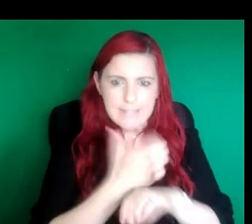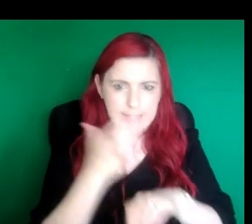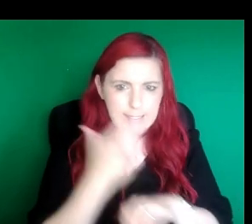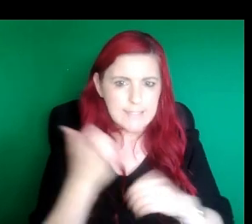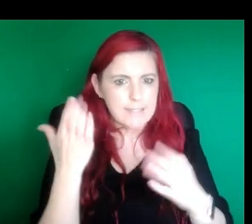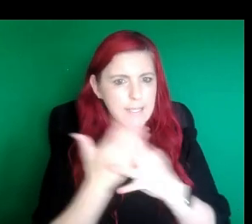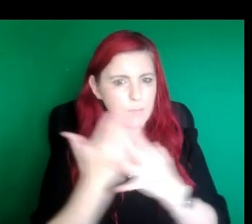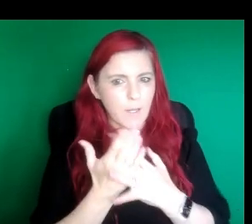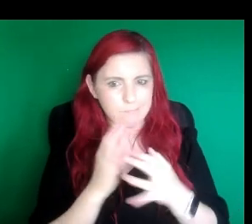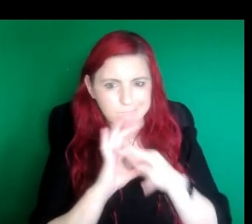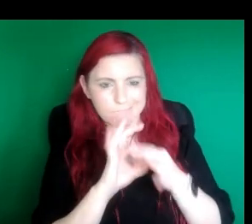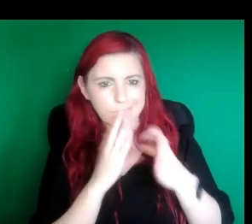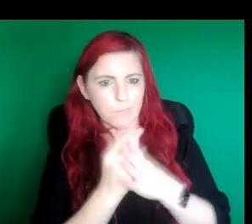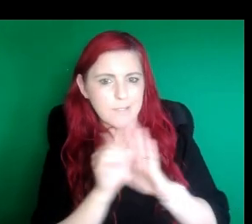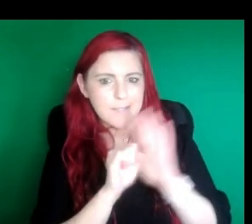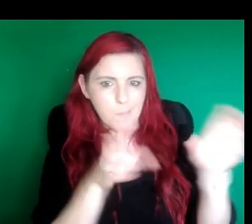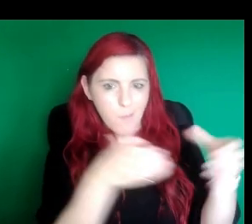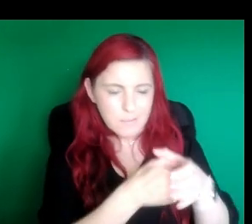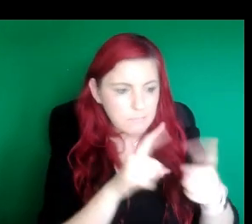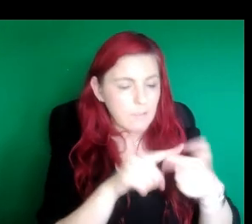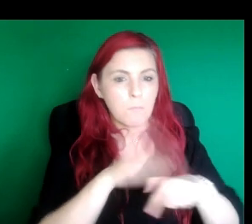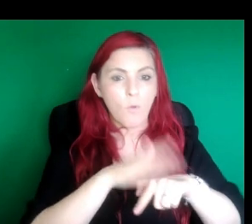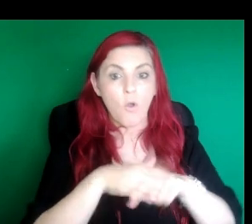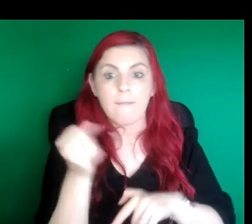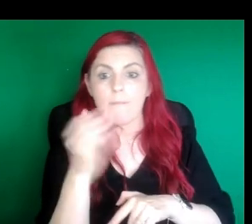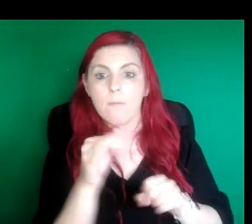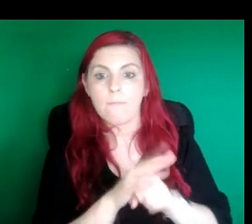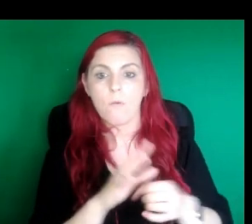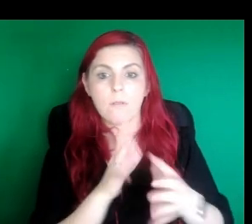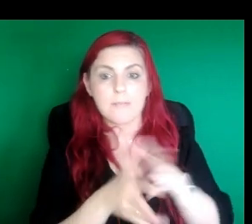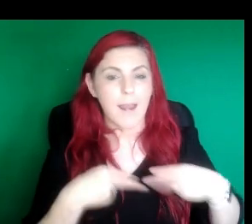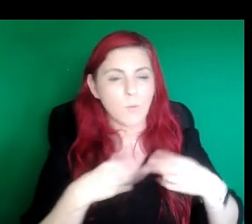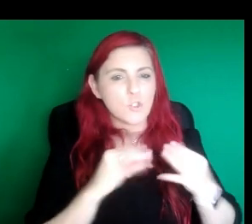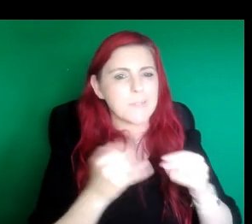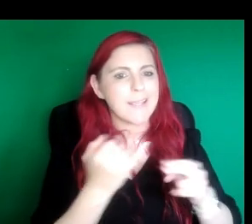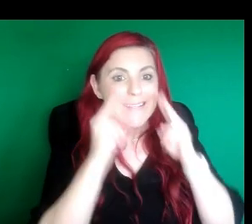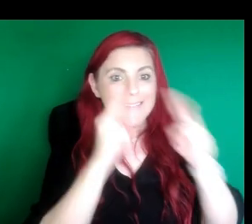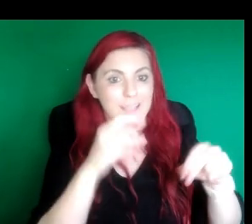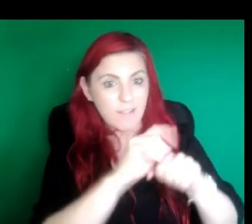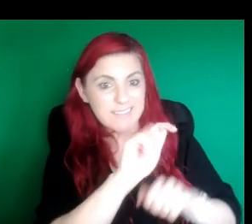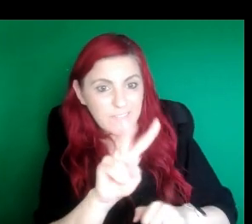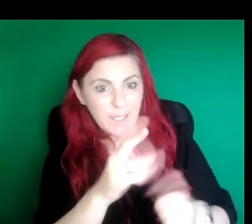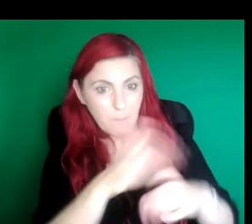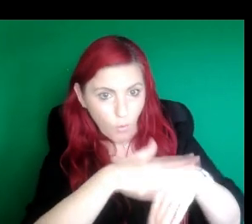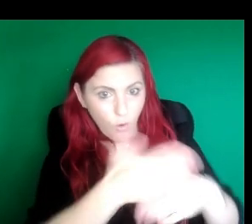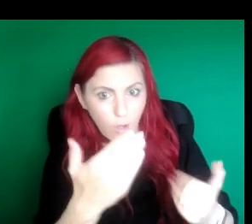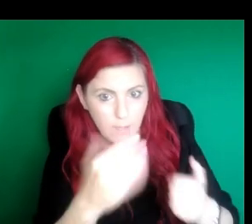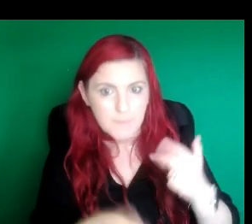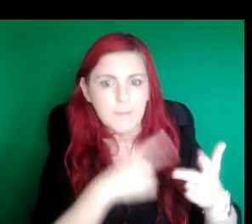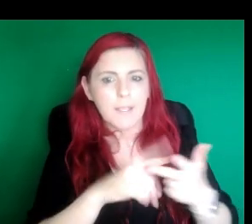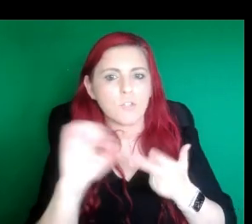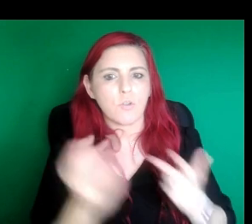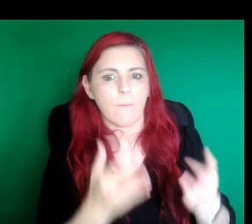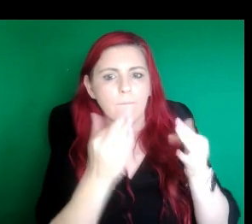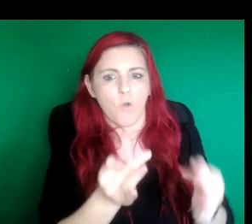accessible. The increased availability of sign language interpreting on TV, introduction of a formal